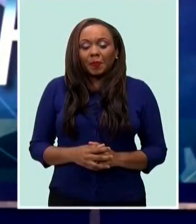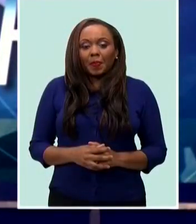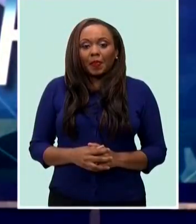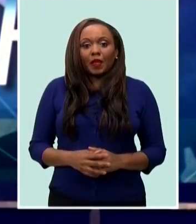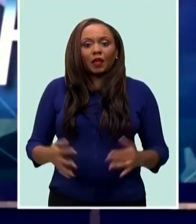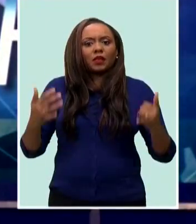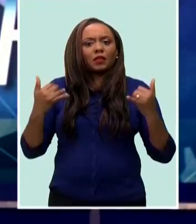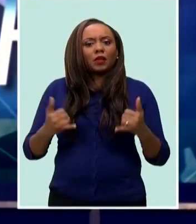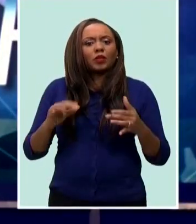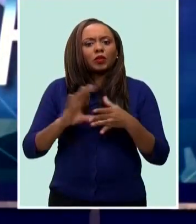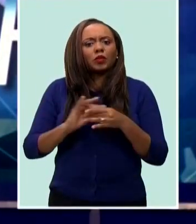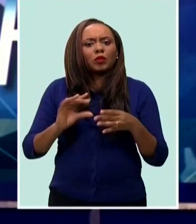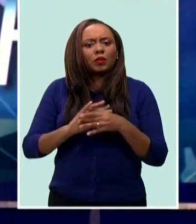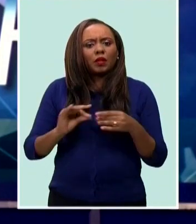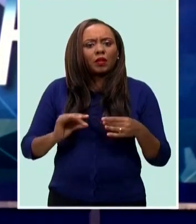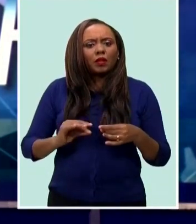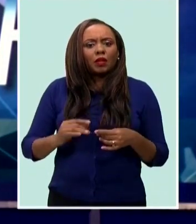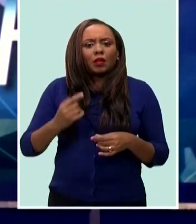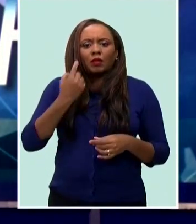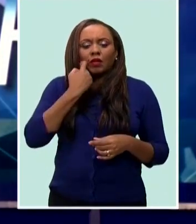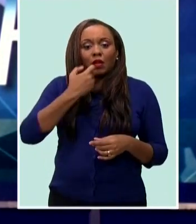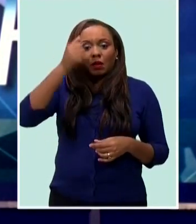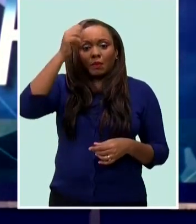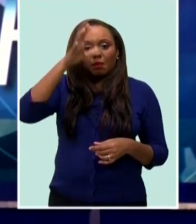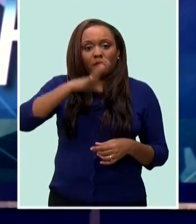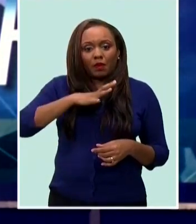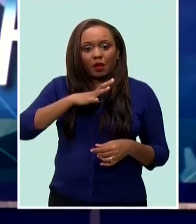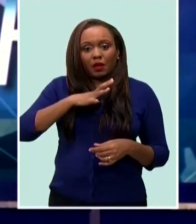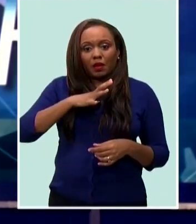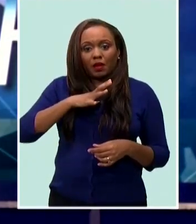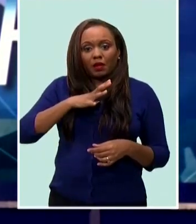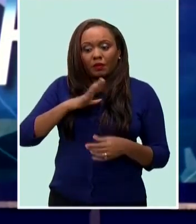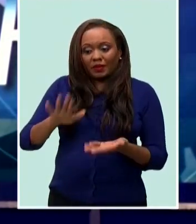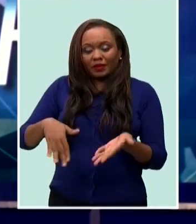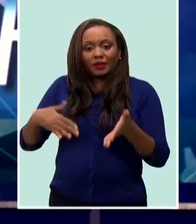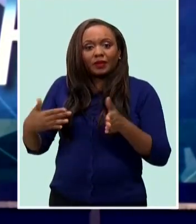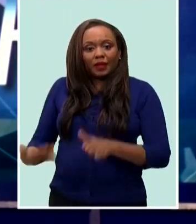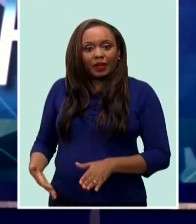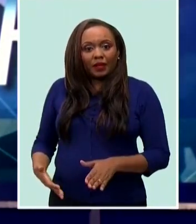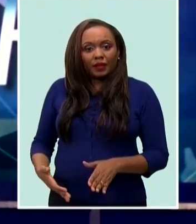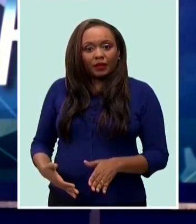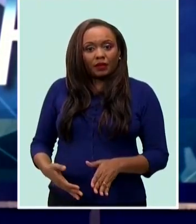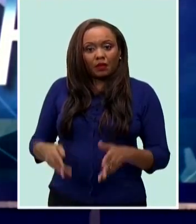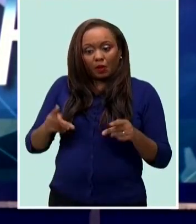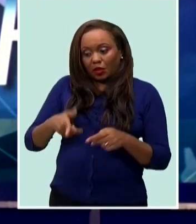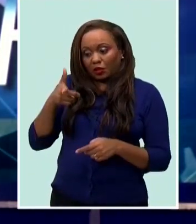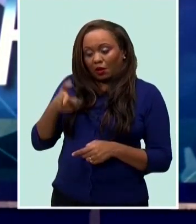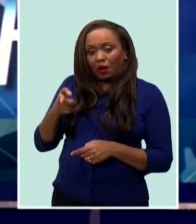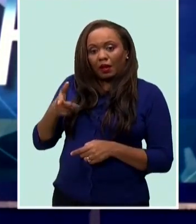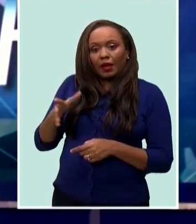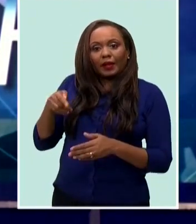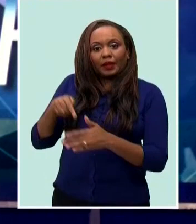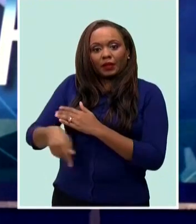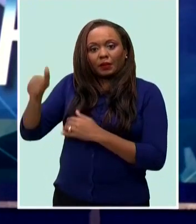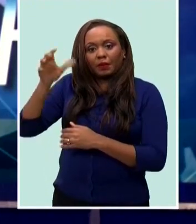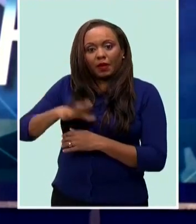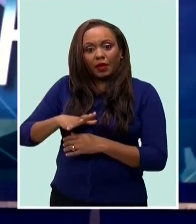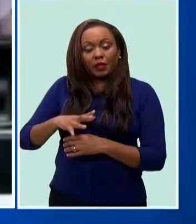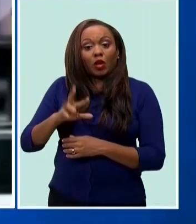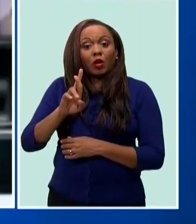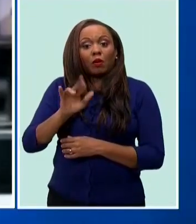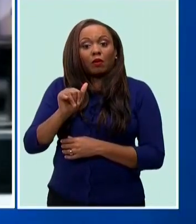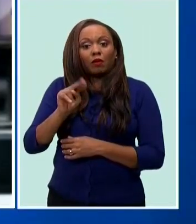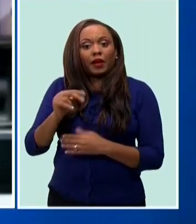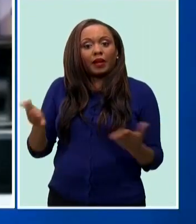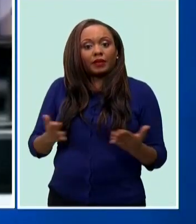And now to that developing story at Britain's Hill, where a man was shot and killed. Our Ryan Broom has just returned from the scene and joins us live from